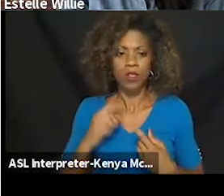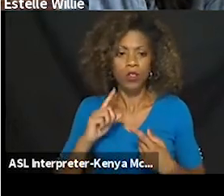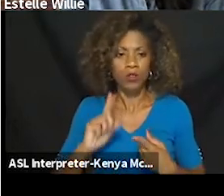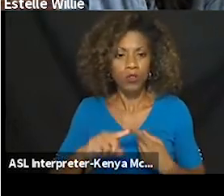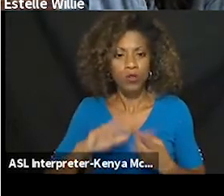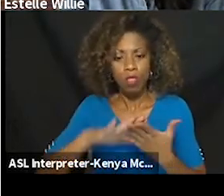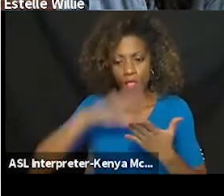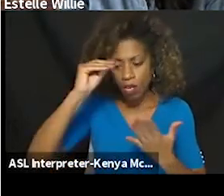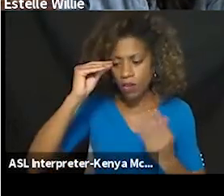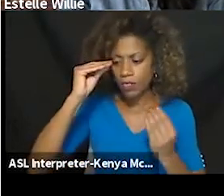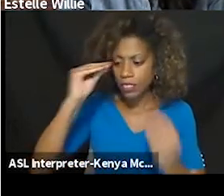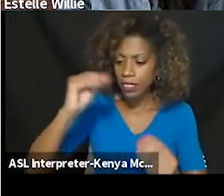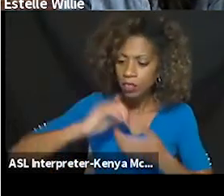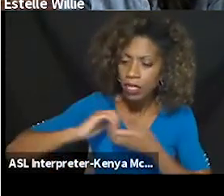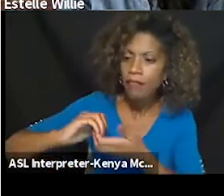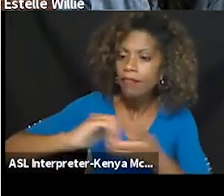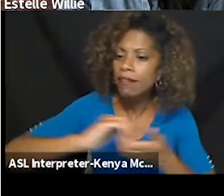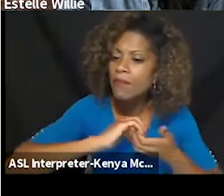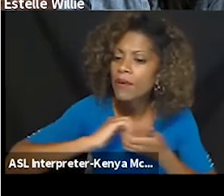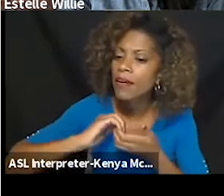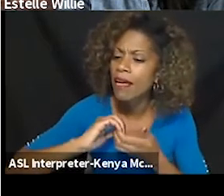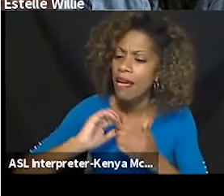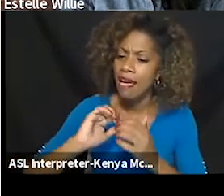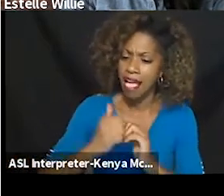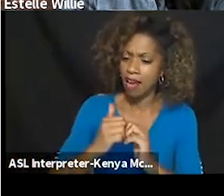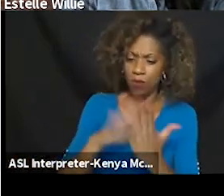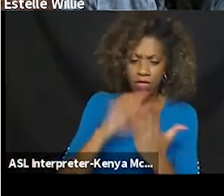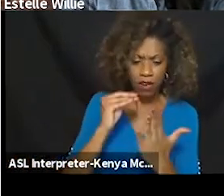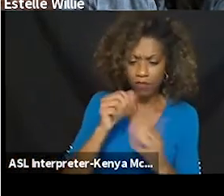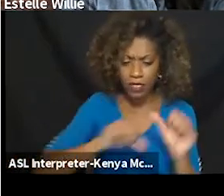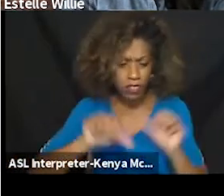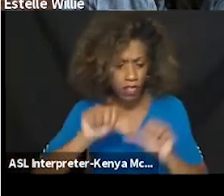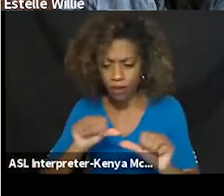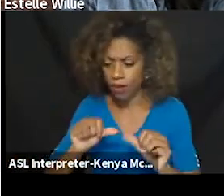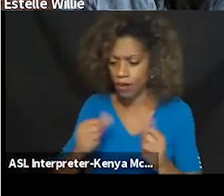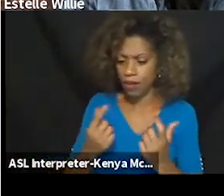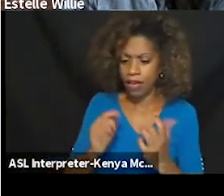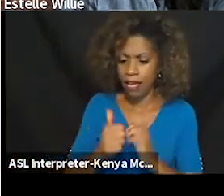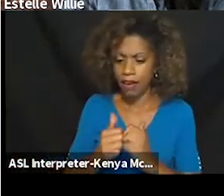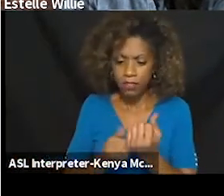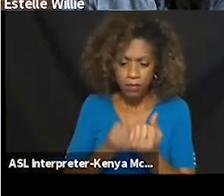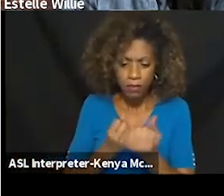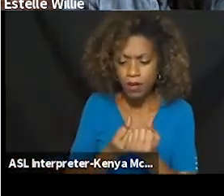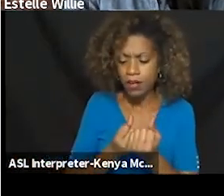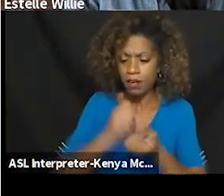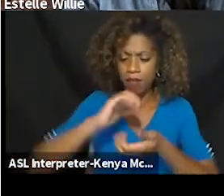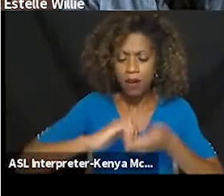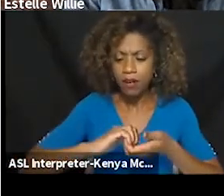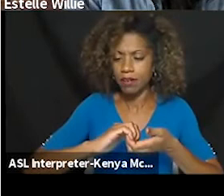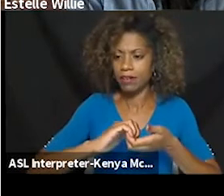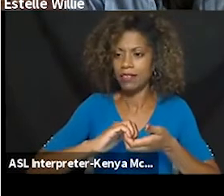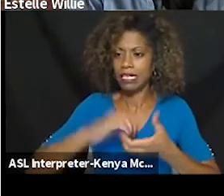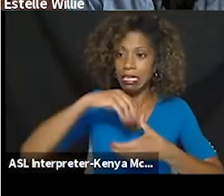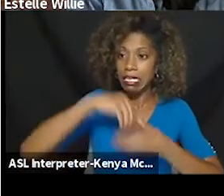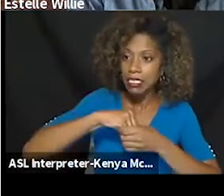communication policy and advocacy team. How do we do that? How do we learn from each other? But then also how we do that externally. And then the 4th